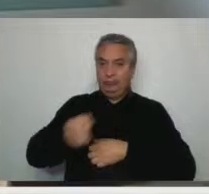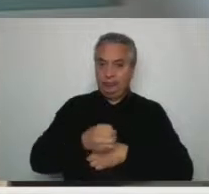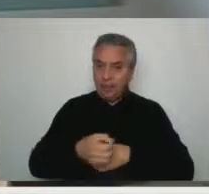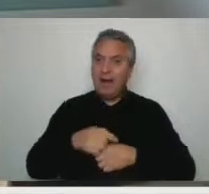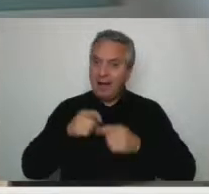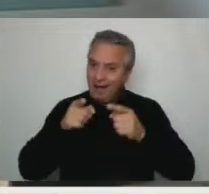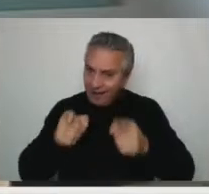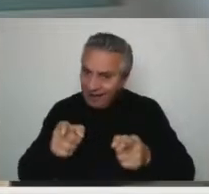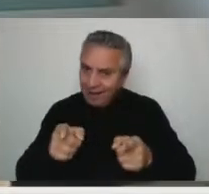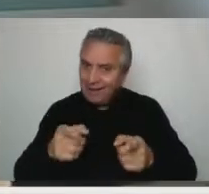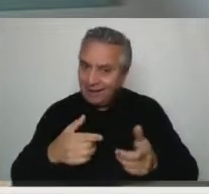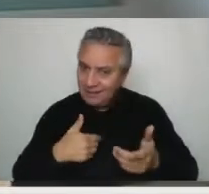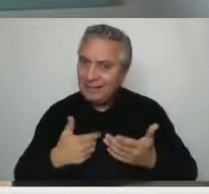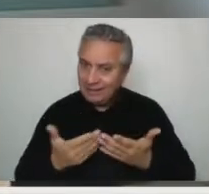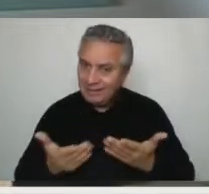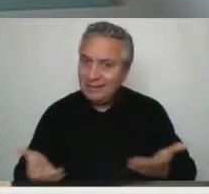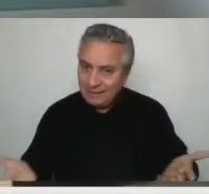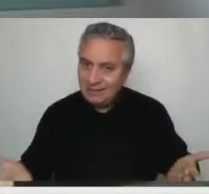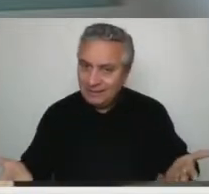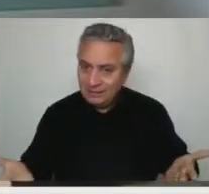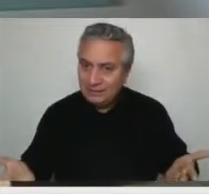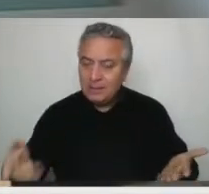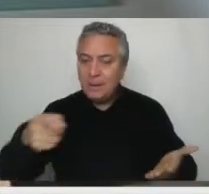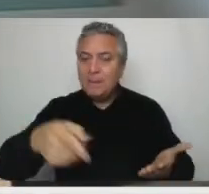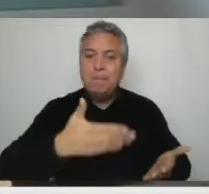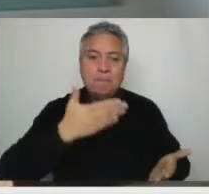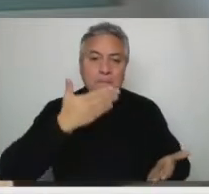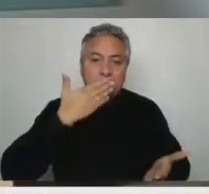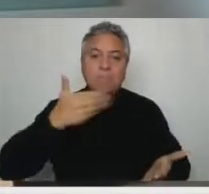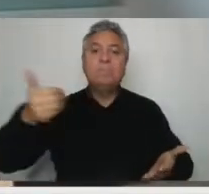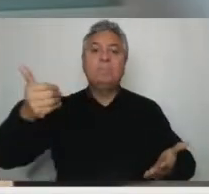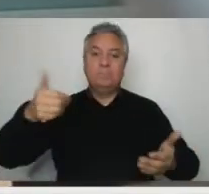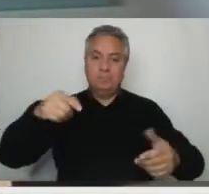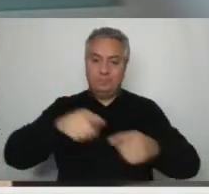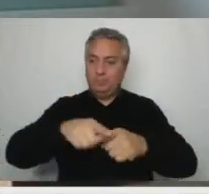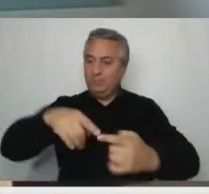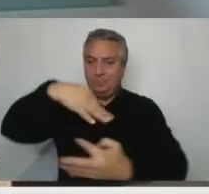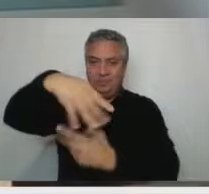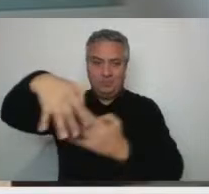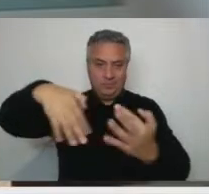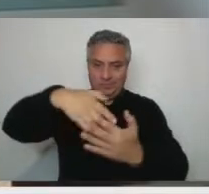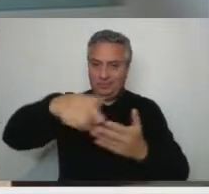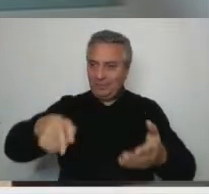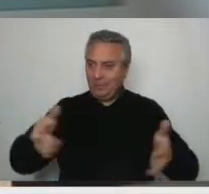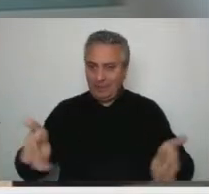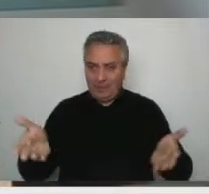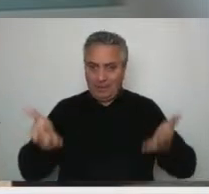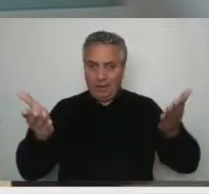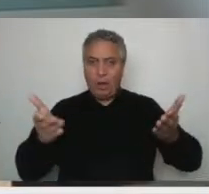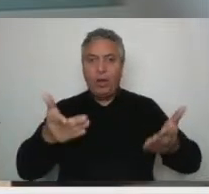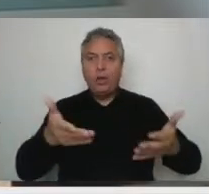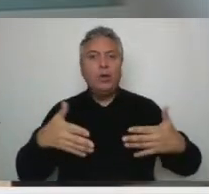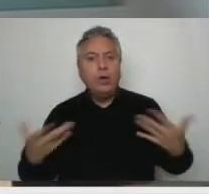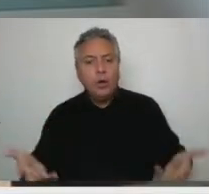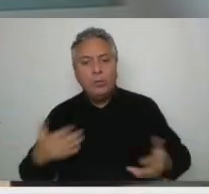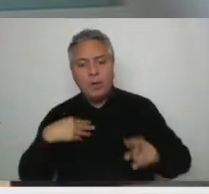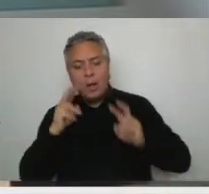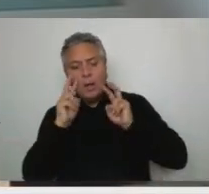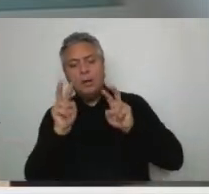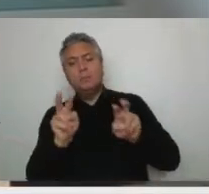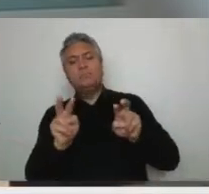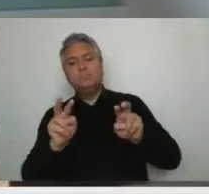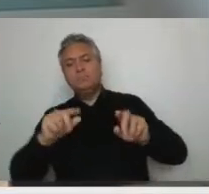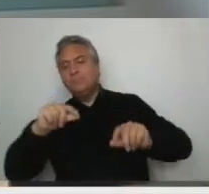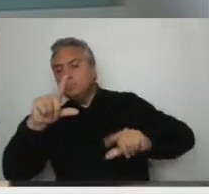society. One of the key measures will be improved health and reduced health